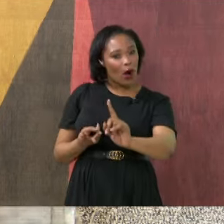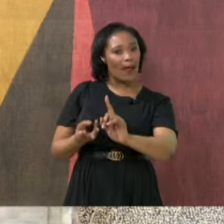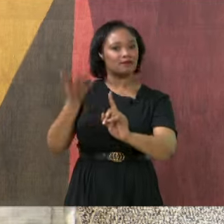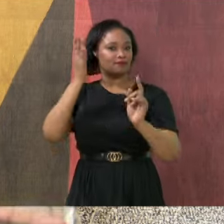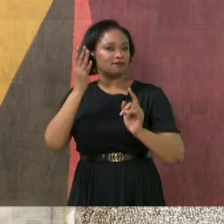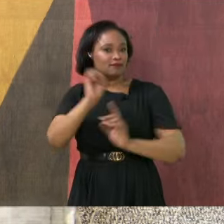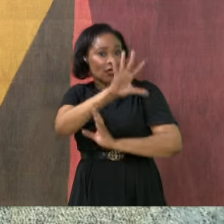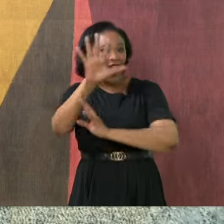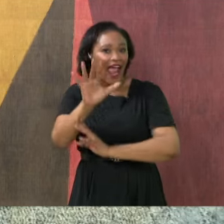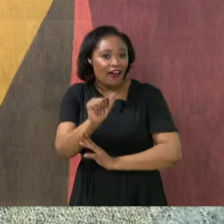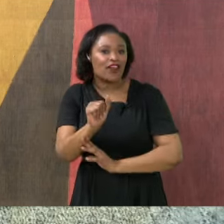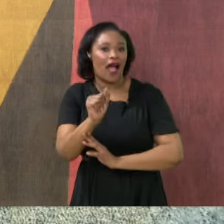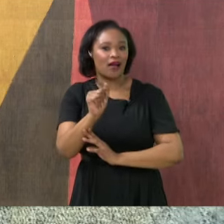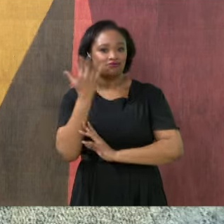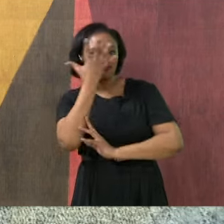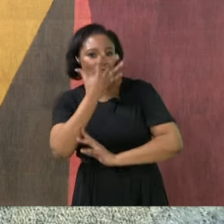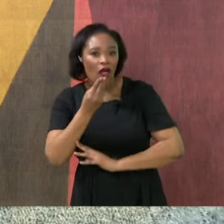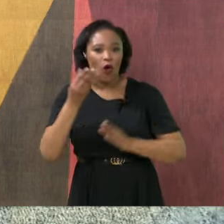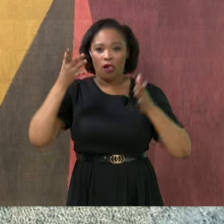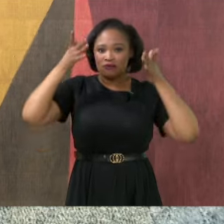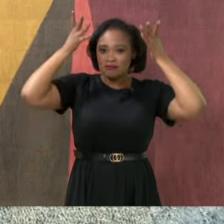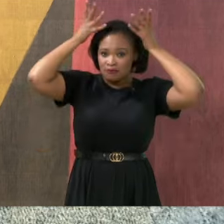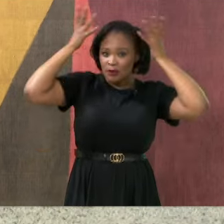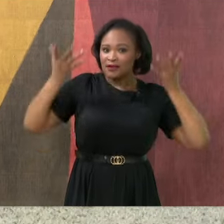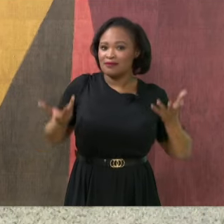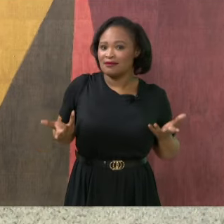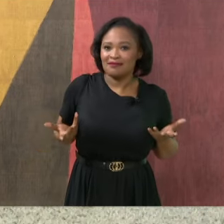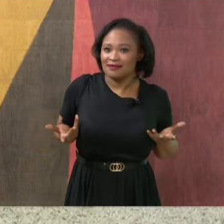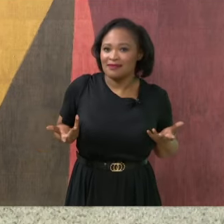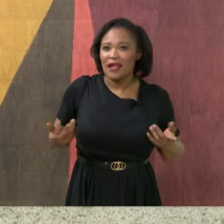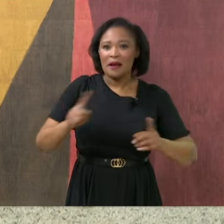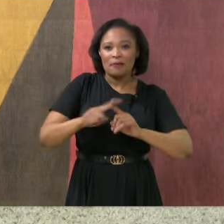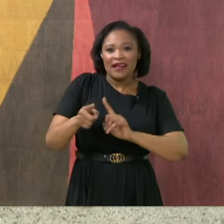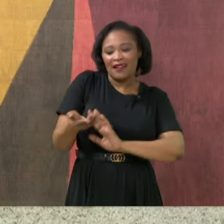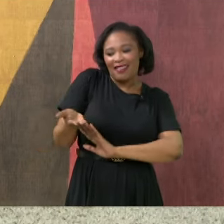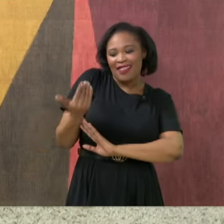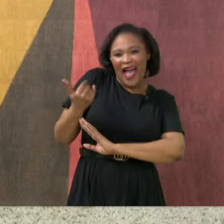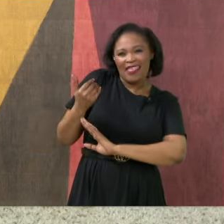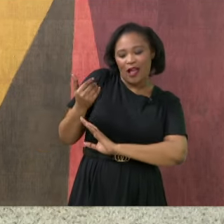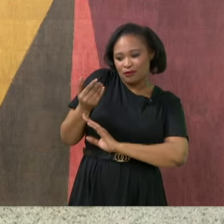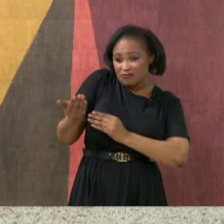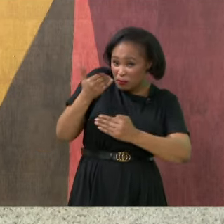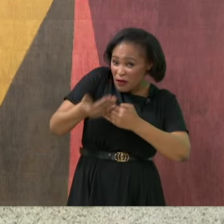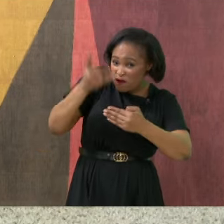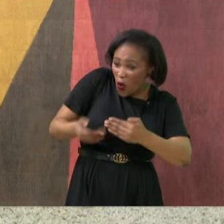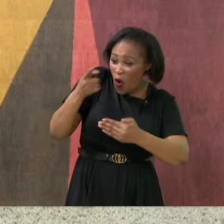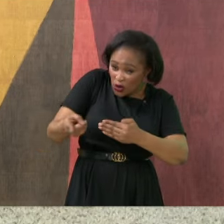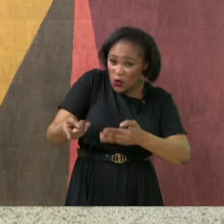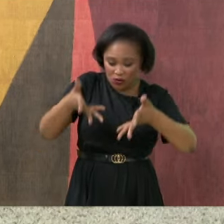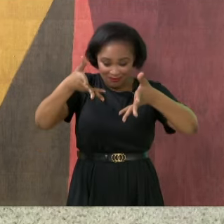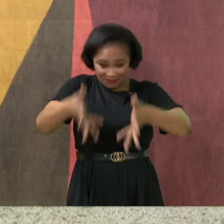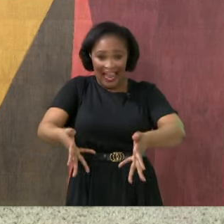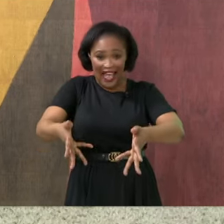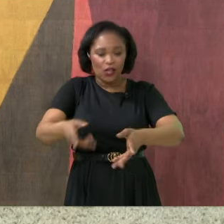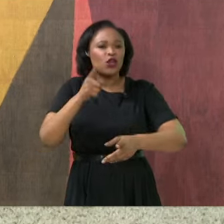who's with us even right now. Yes. What are your qualifications, and what was Mia LaRue doing before Miss SA? So Mia LaRue, before Miss South